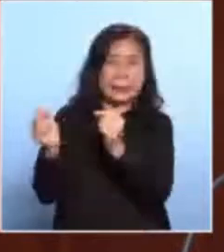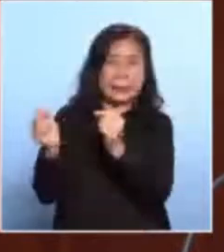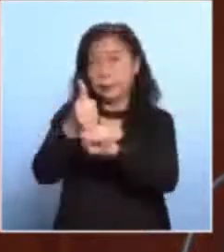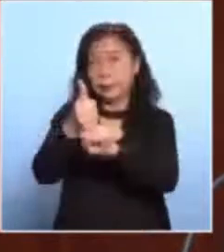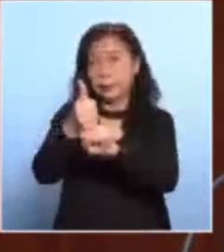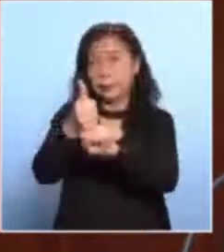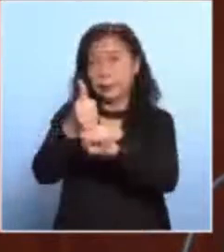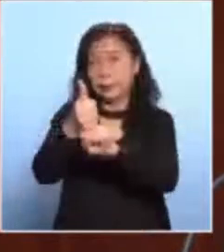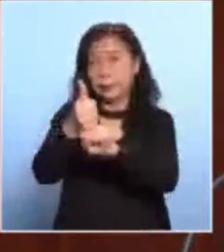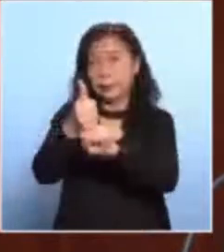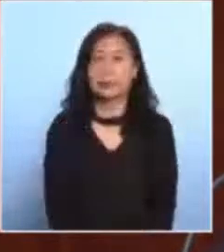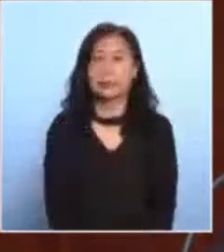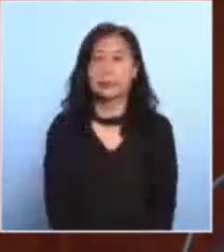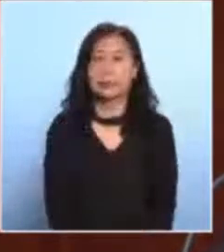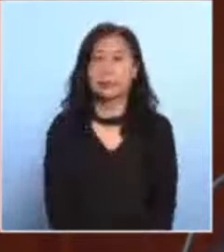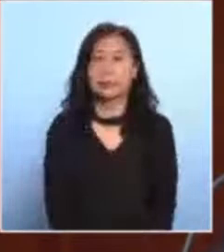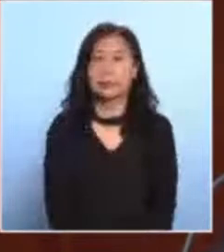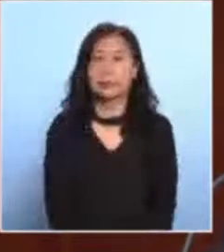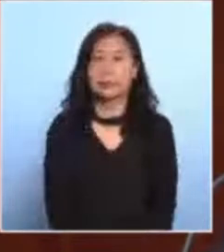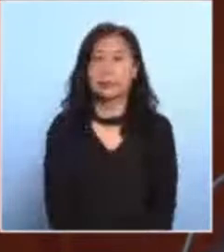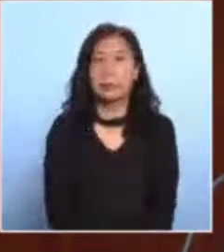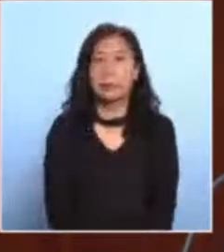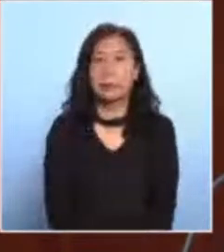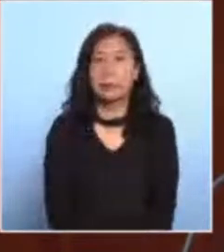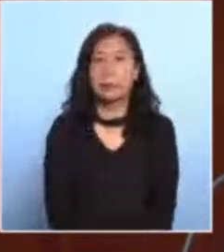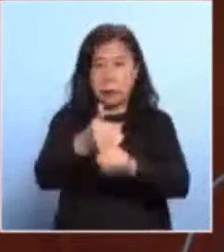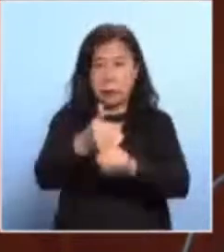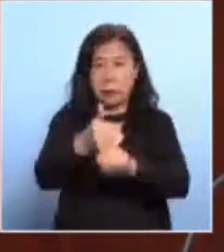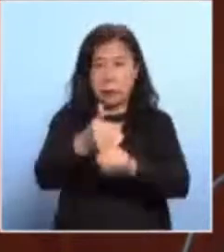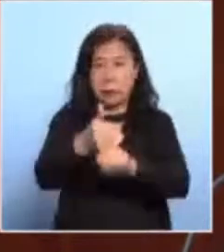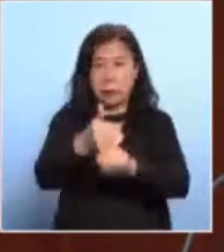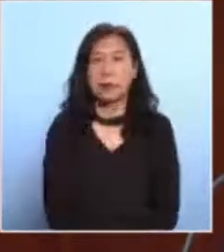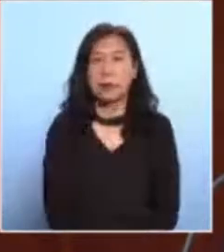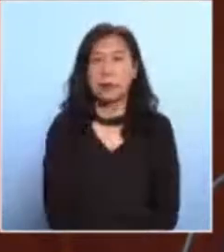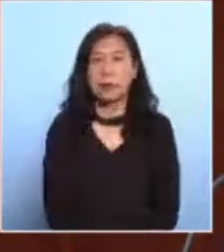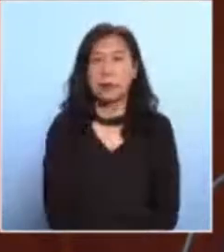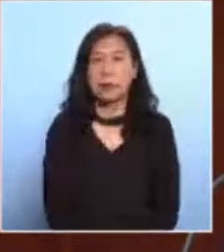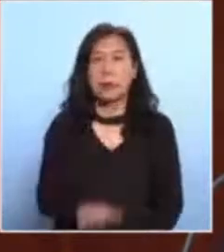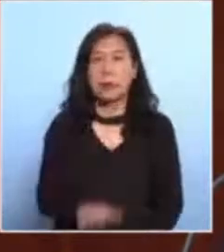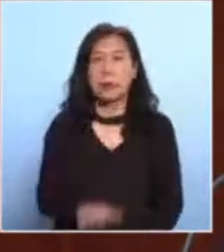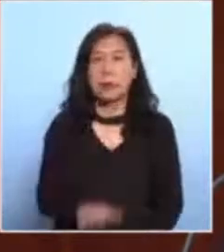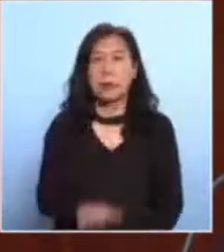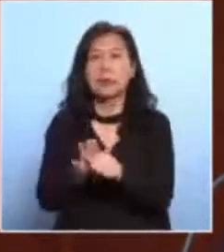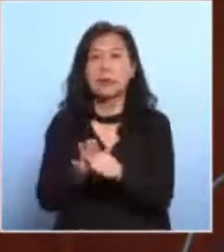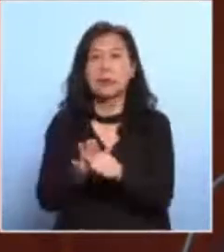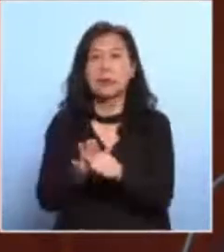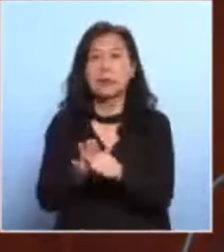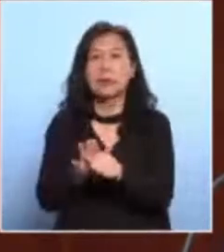5. Support special school leavers and their carers.